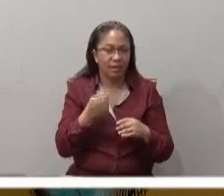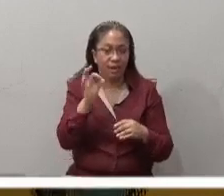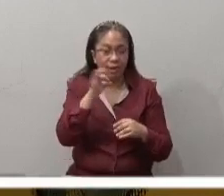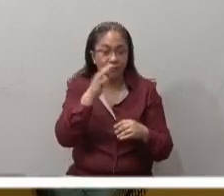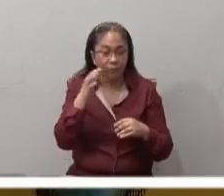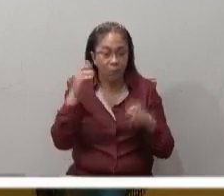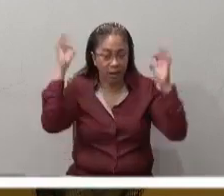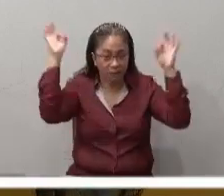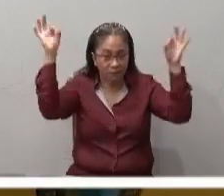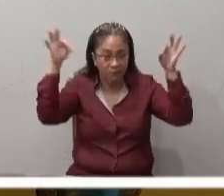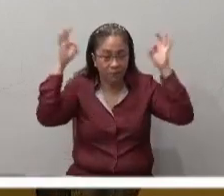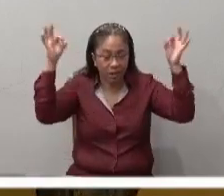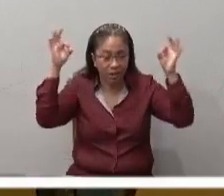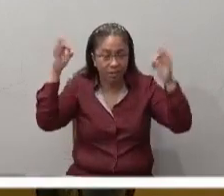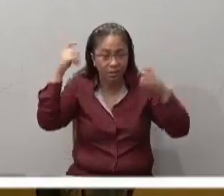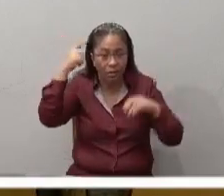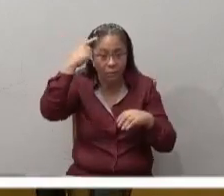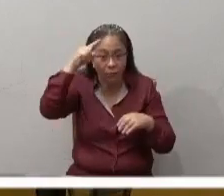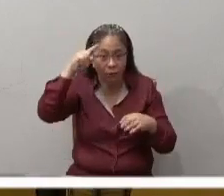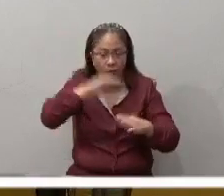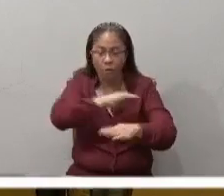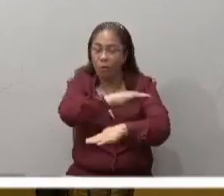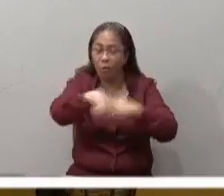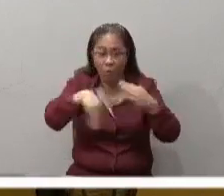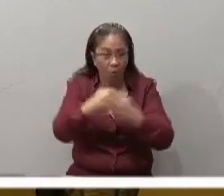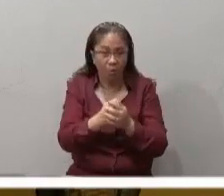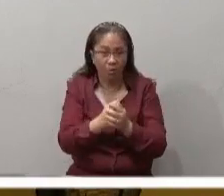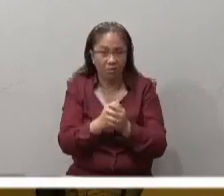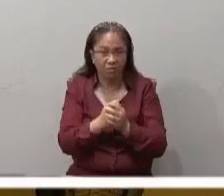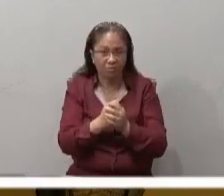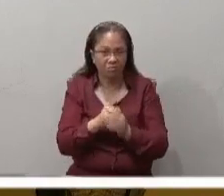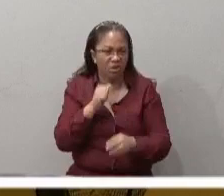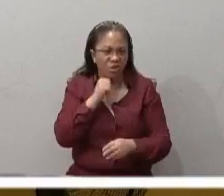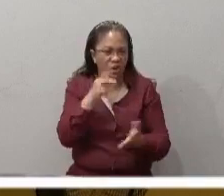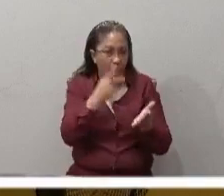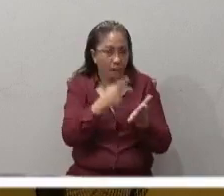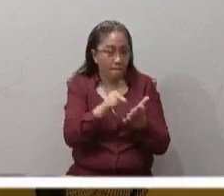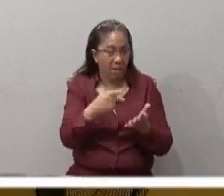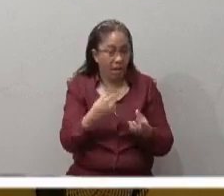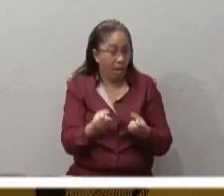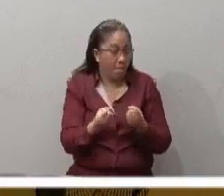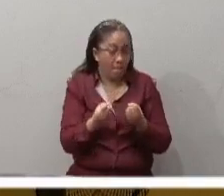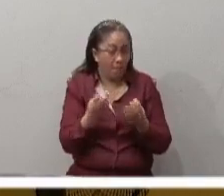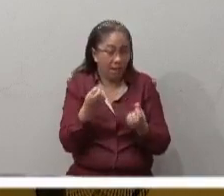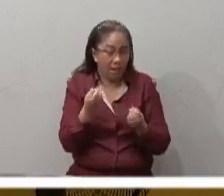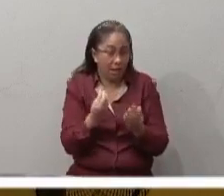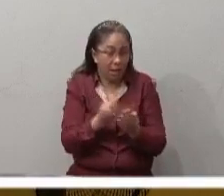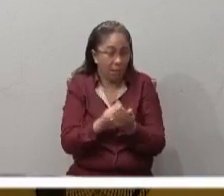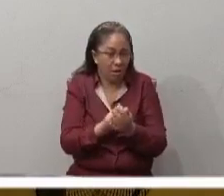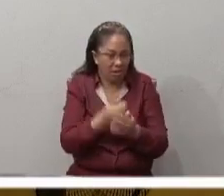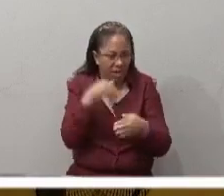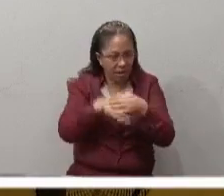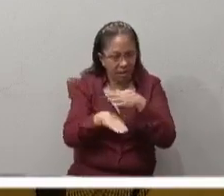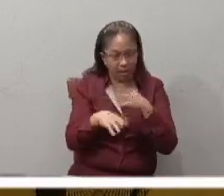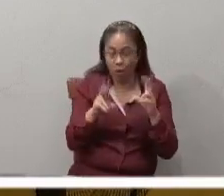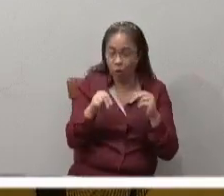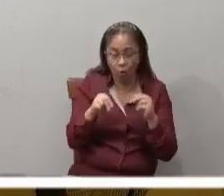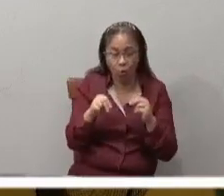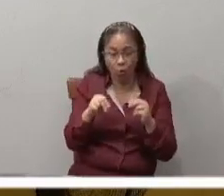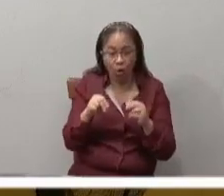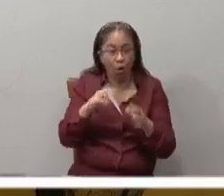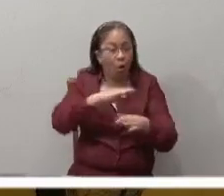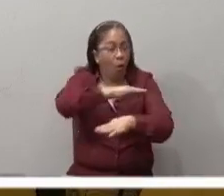all-inclusive. Not that you pay your big money and you could get in and drink what you want. It's all-inclusive in the sense